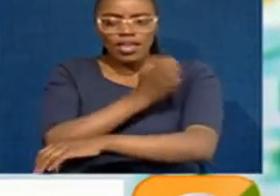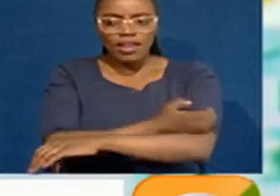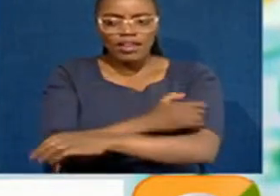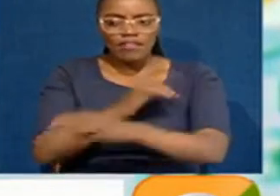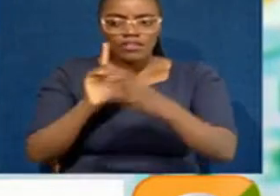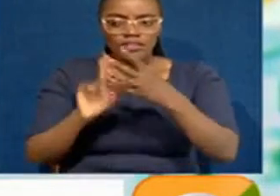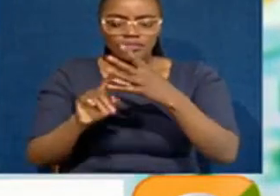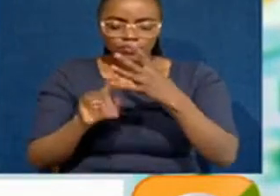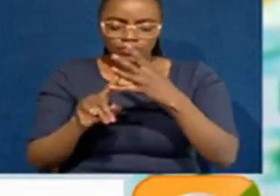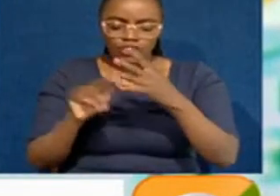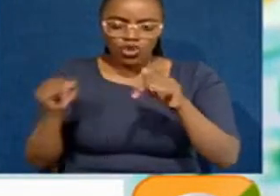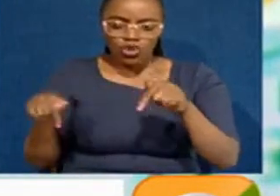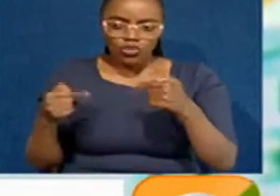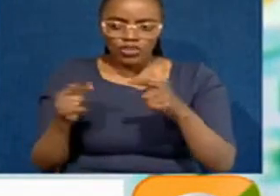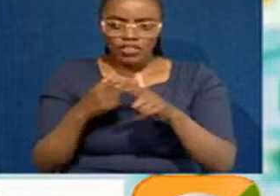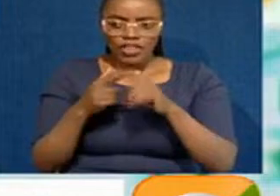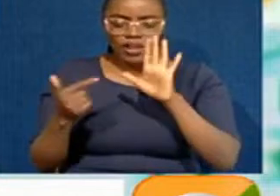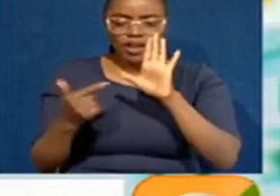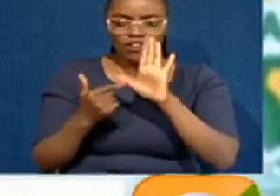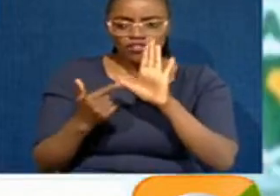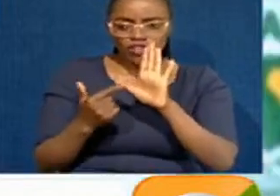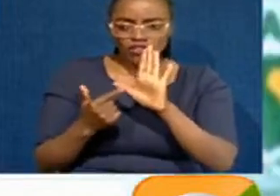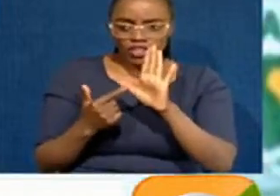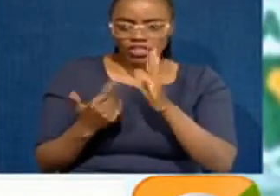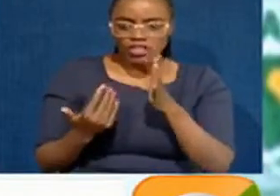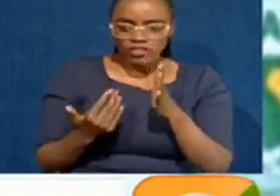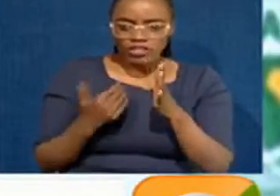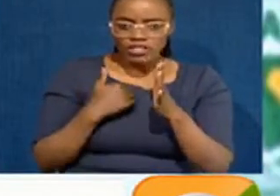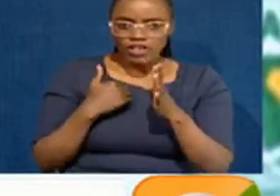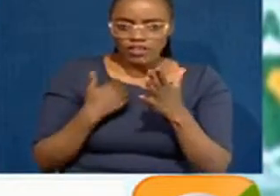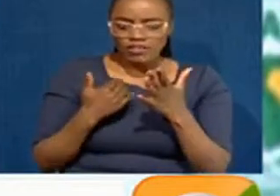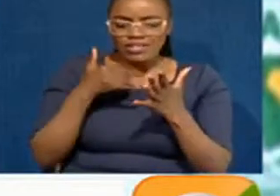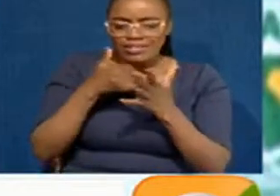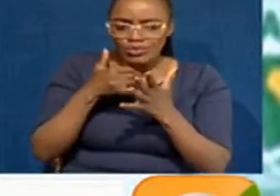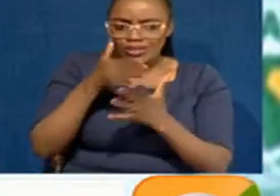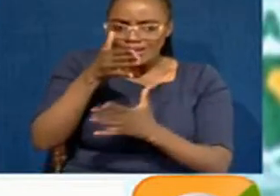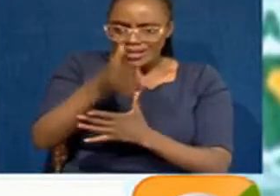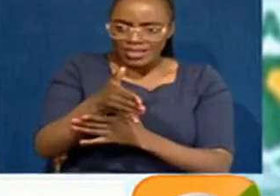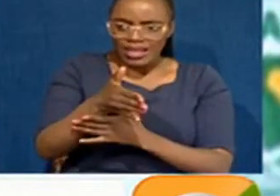one is conflict. The fifth one is, by the way, media is also part of it.